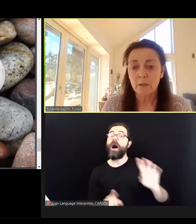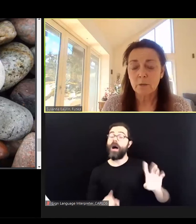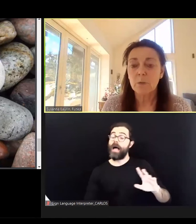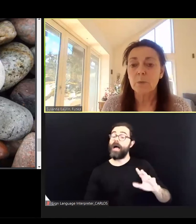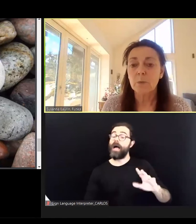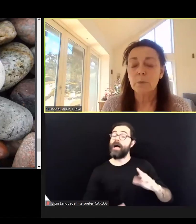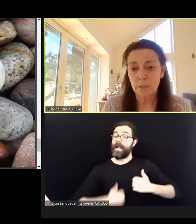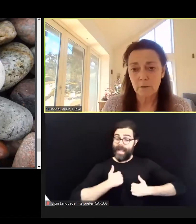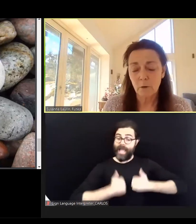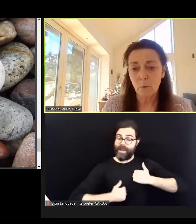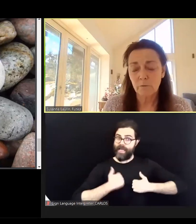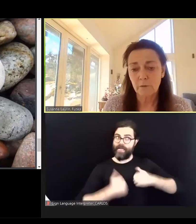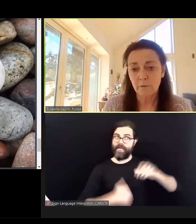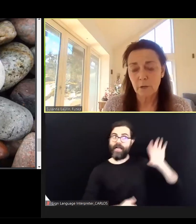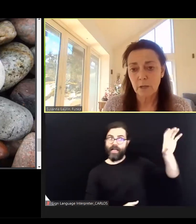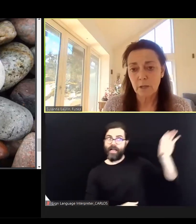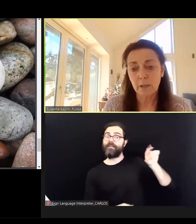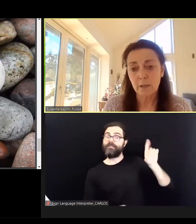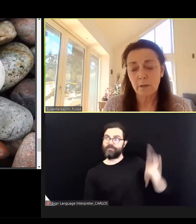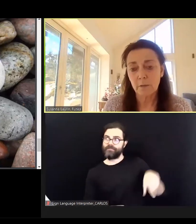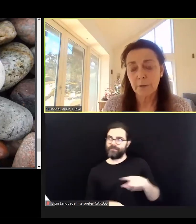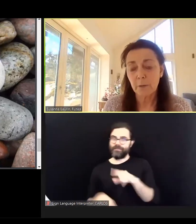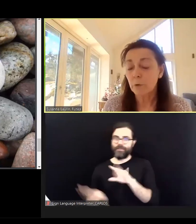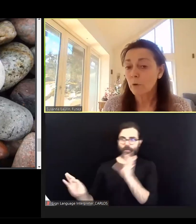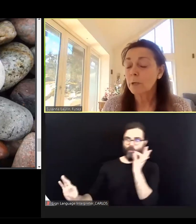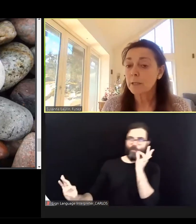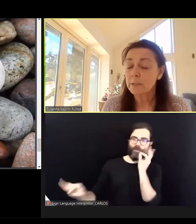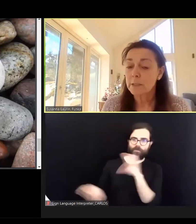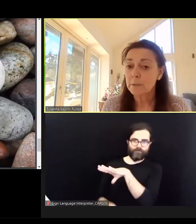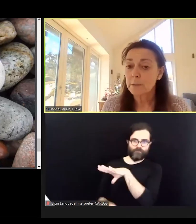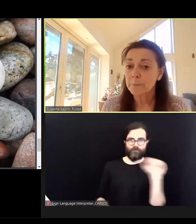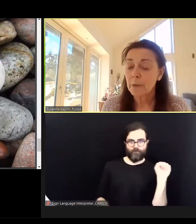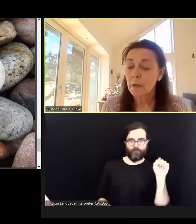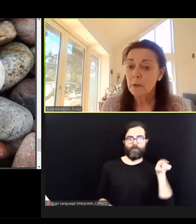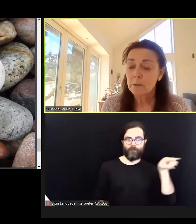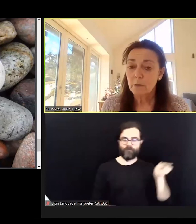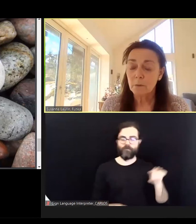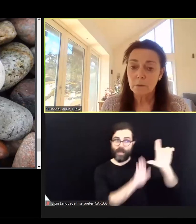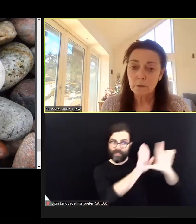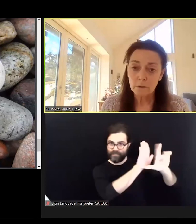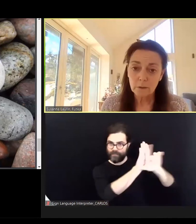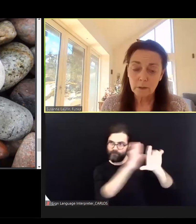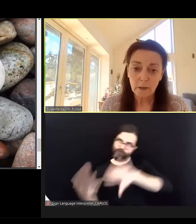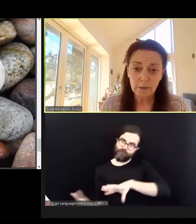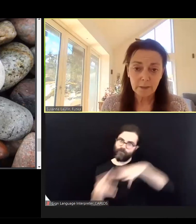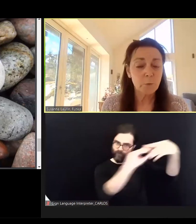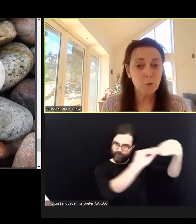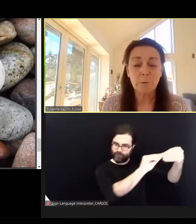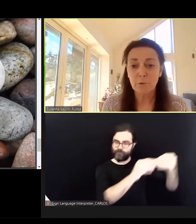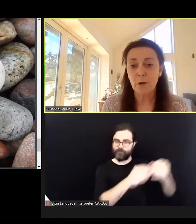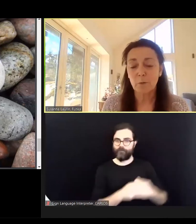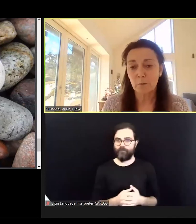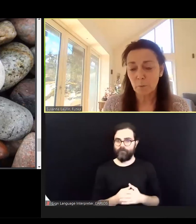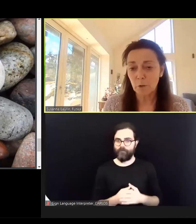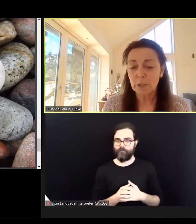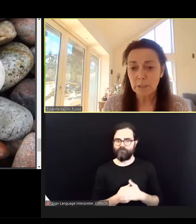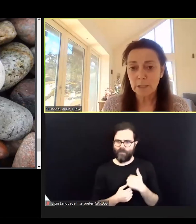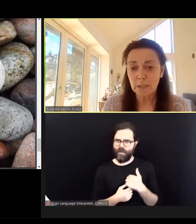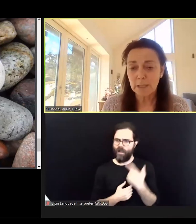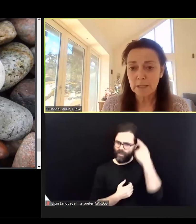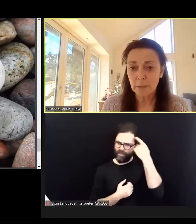even have smartphones at that time. But with the way we are doing this in the EU, the legislation can move